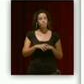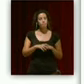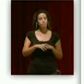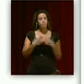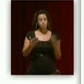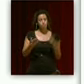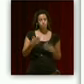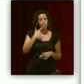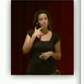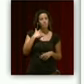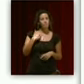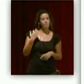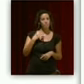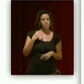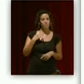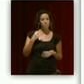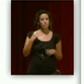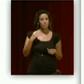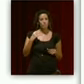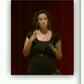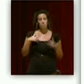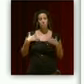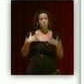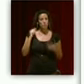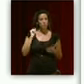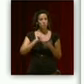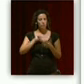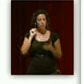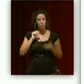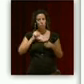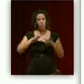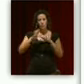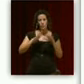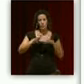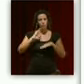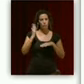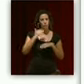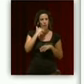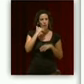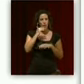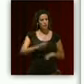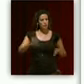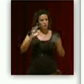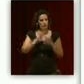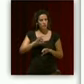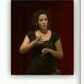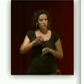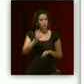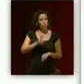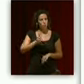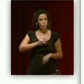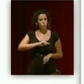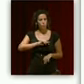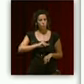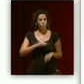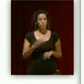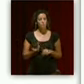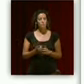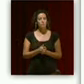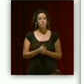Sensors collect all the information, and the user's statements say that it reacts